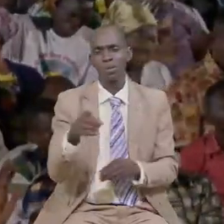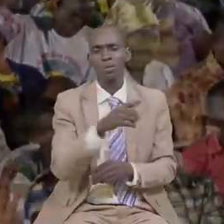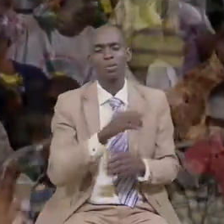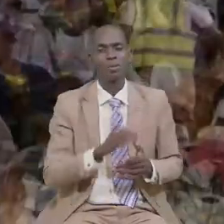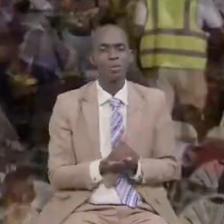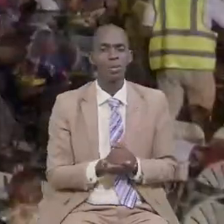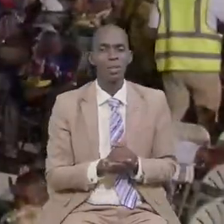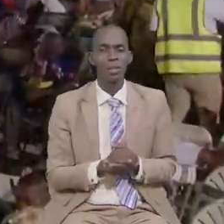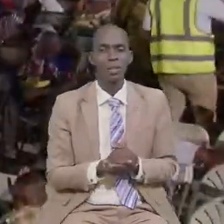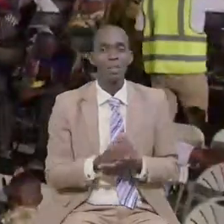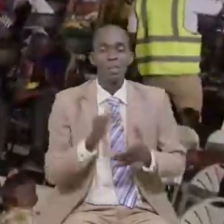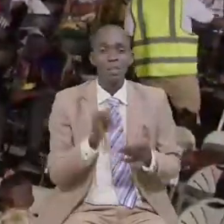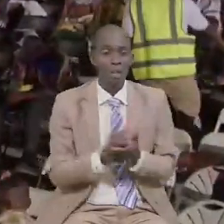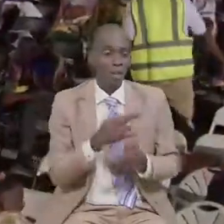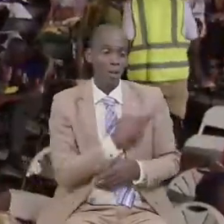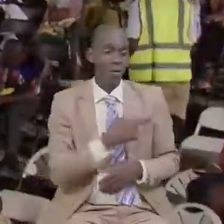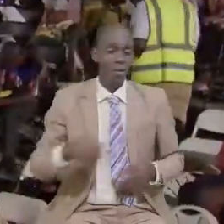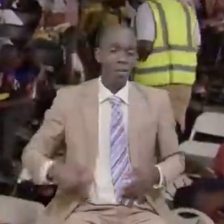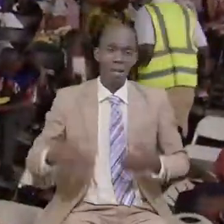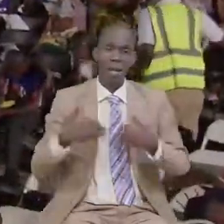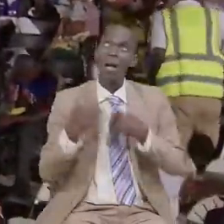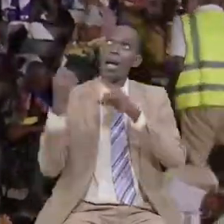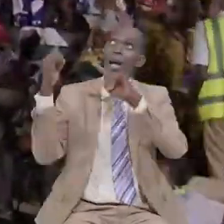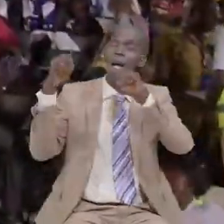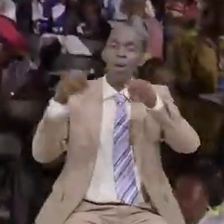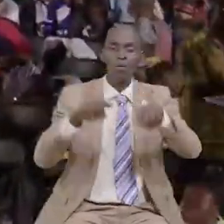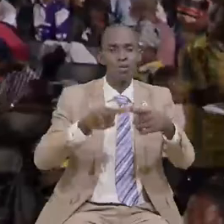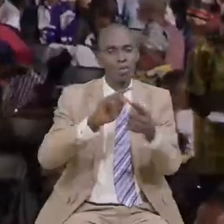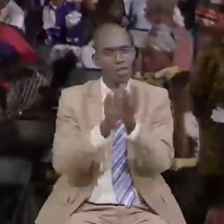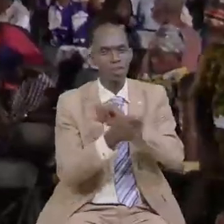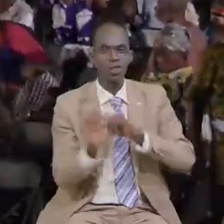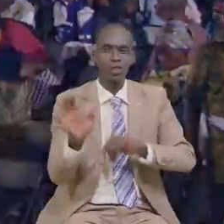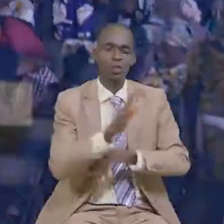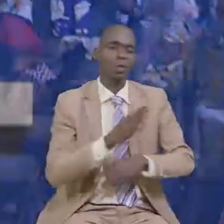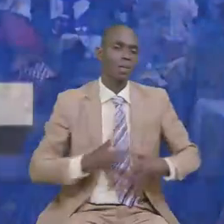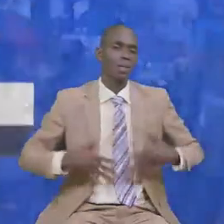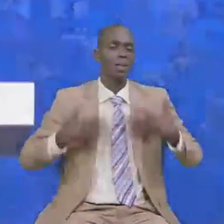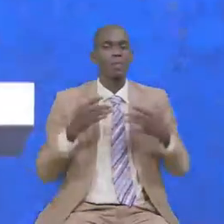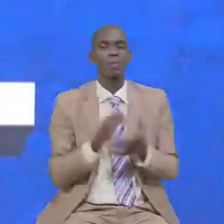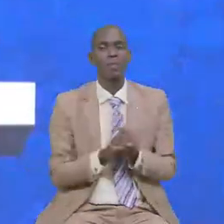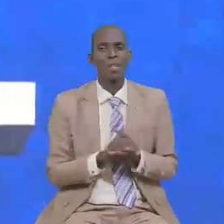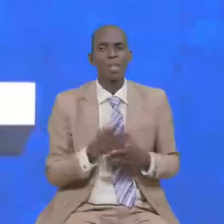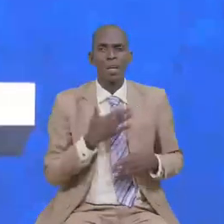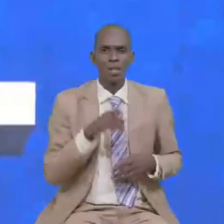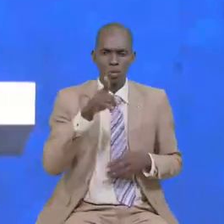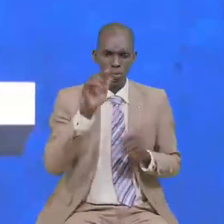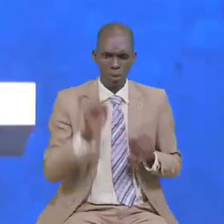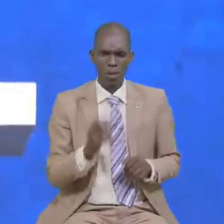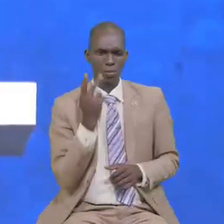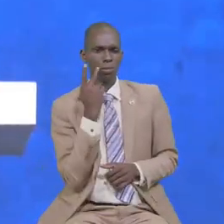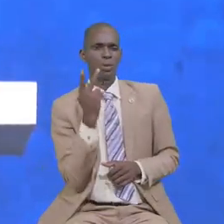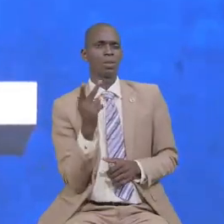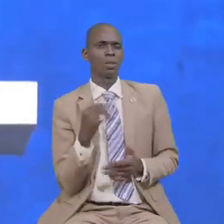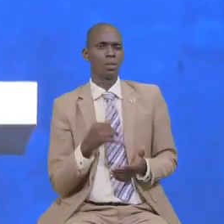That royalty has come to change your life. And you can see it. And